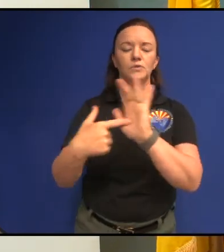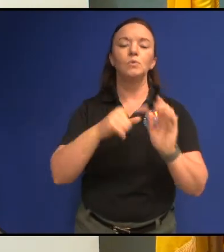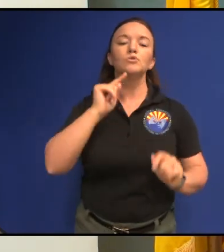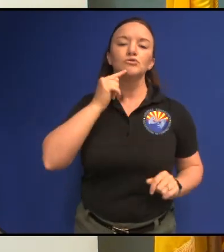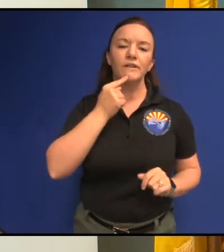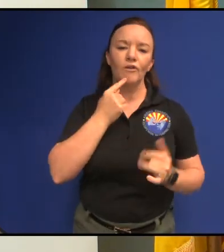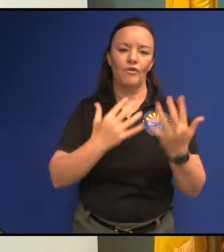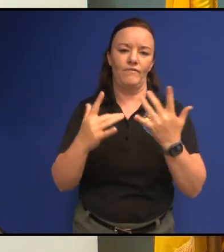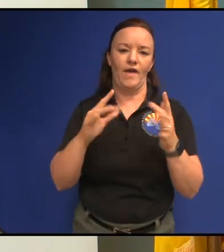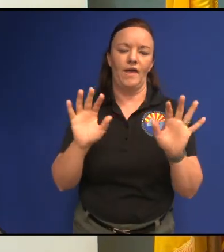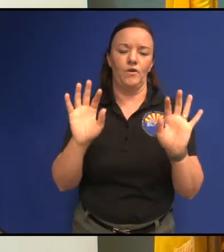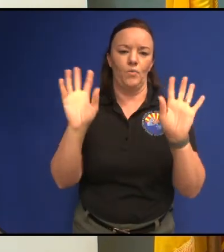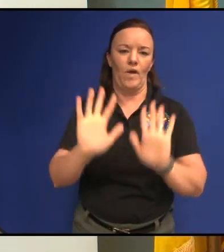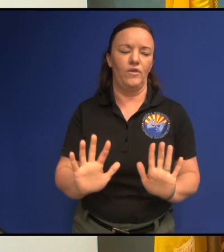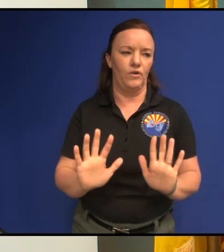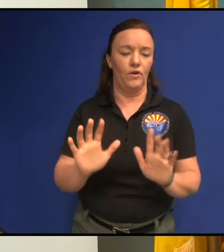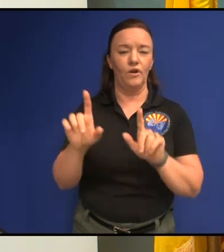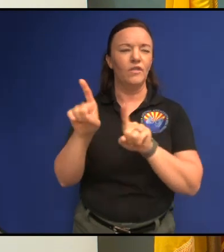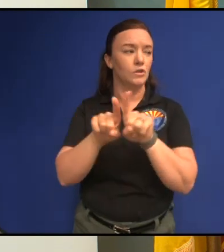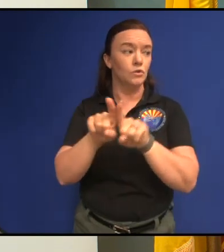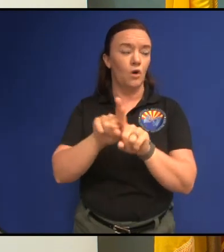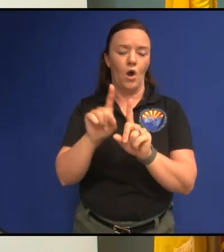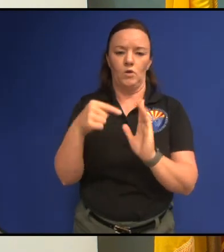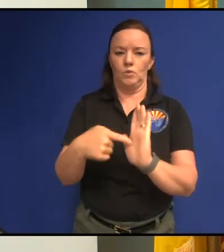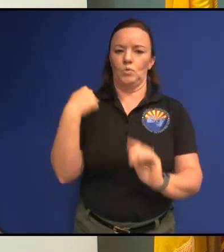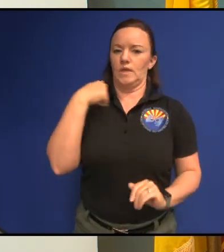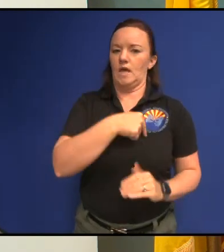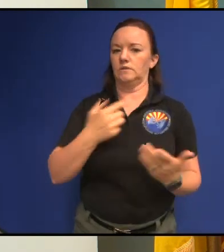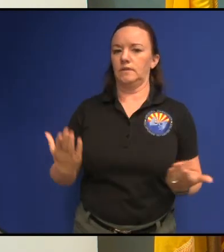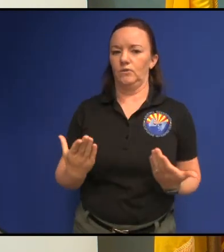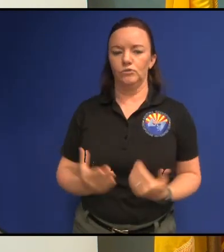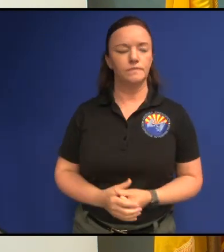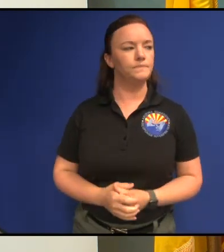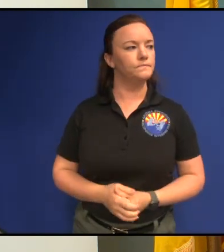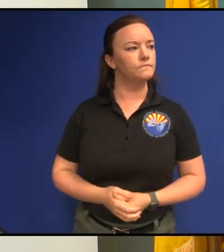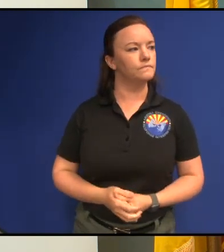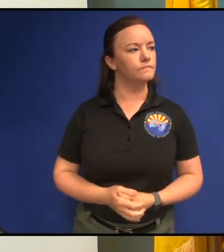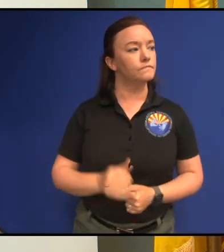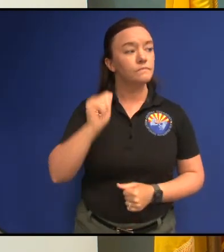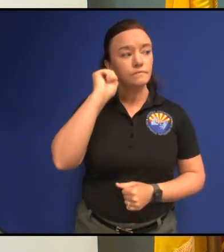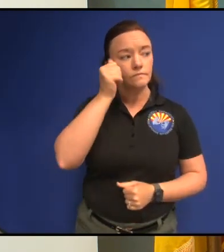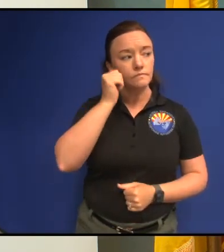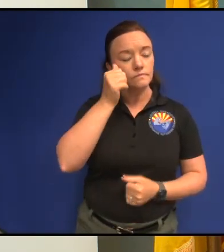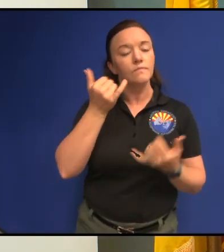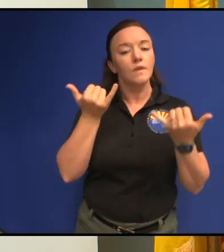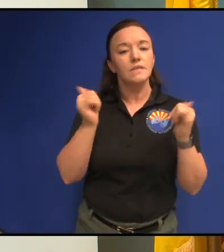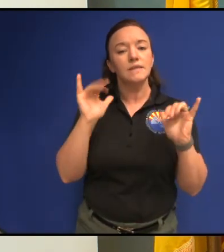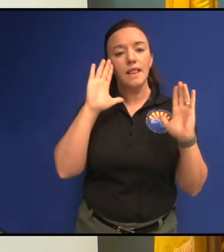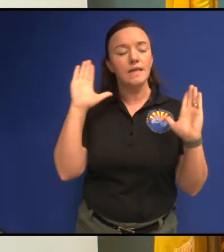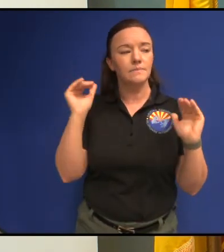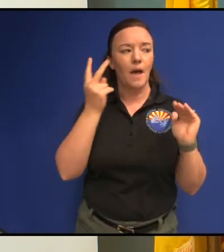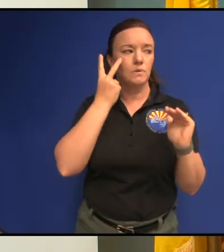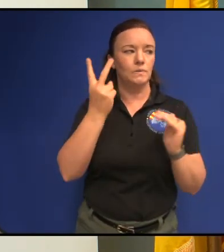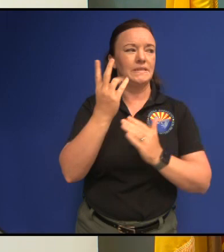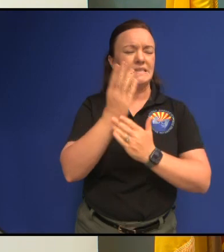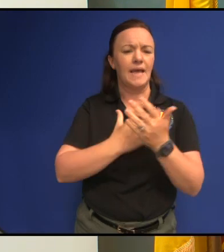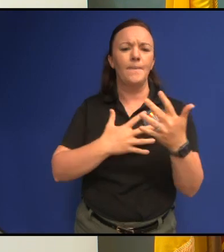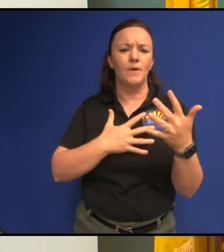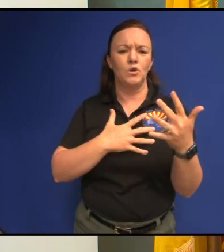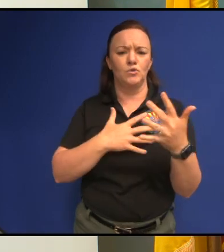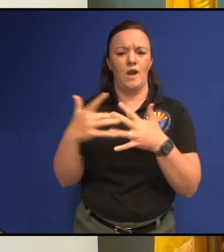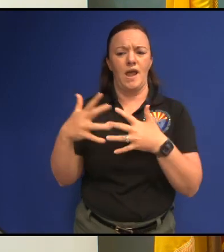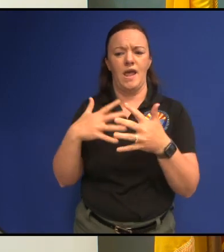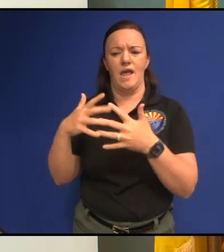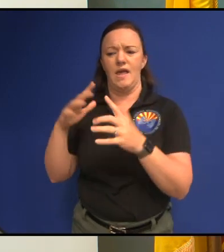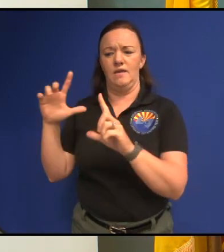conditions. The stars where we are here. Tomorrow, I'm still expecting to see some of this gray linger